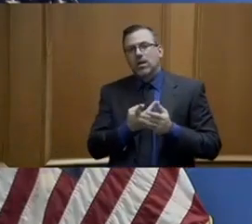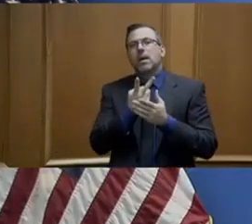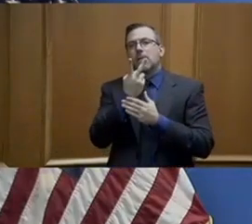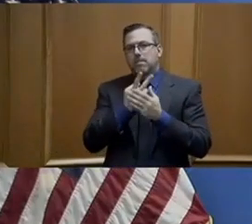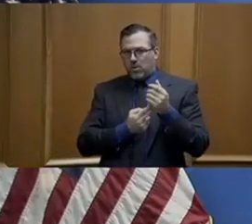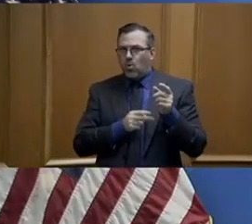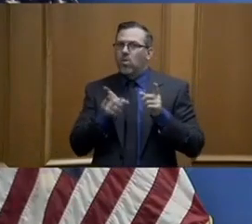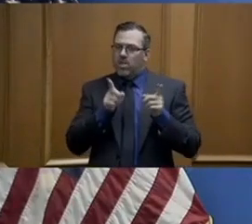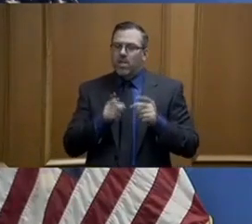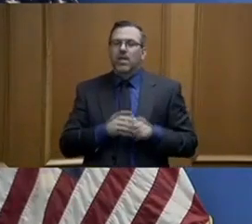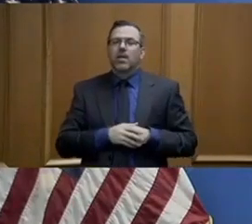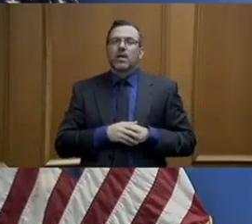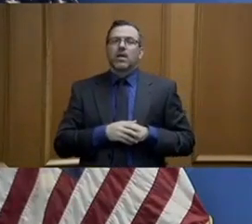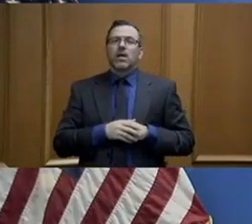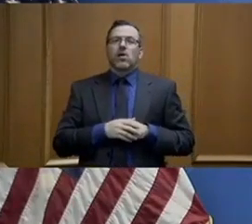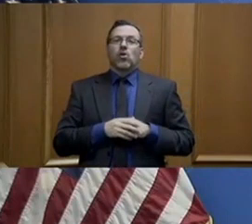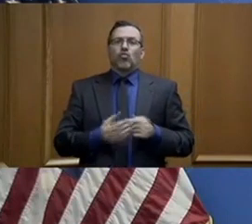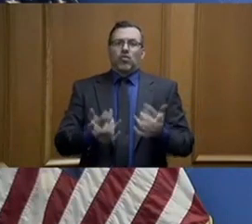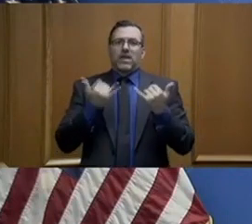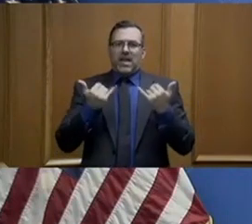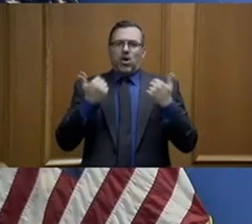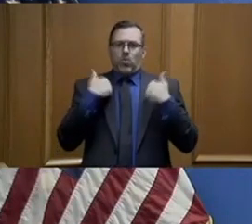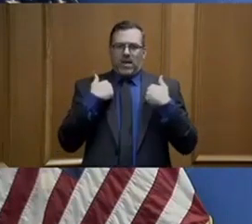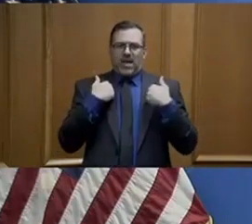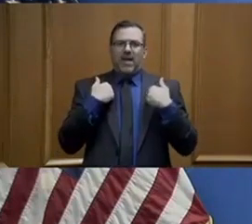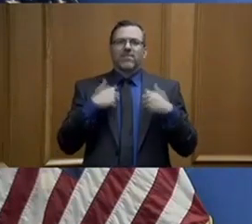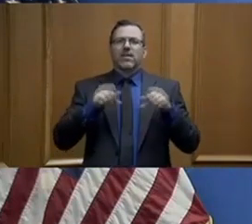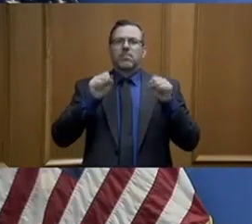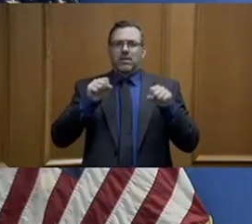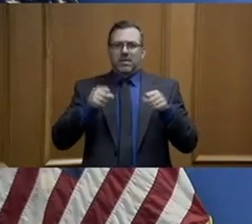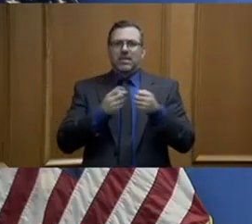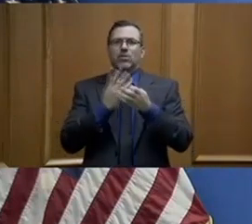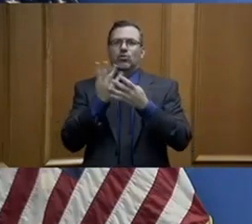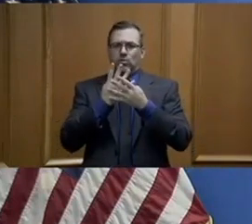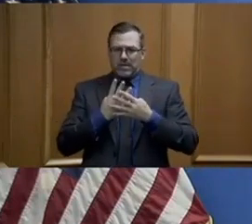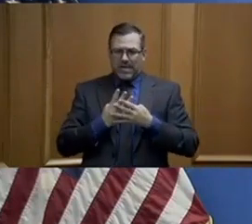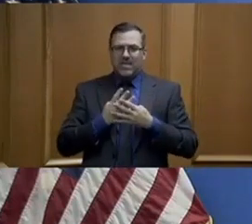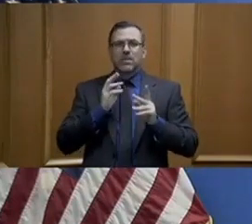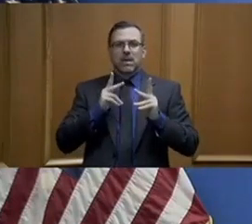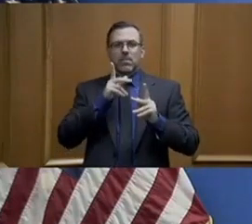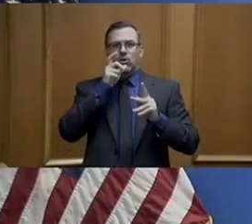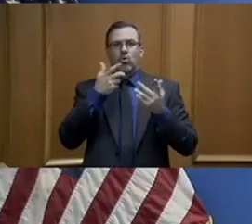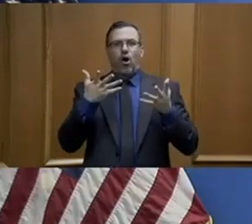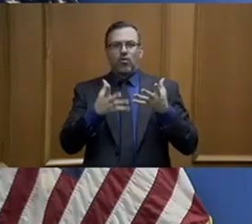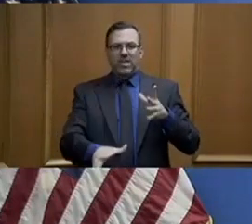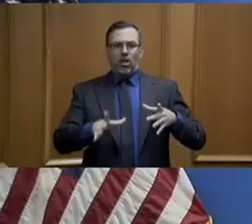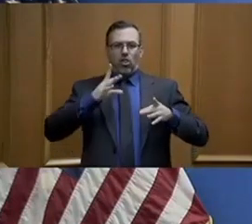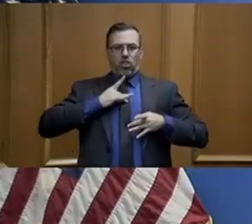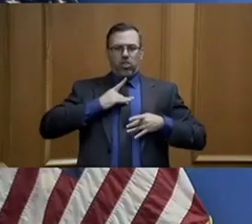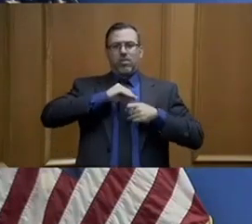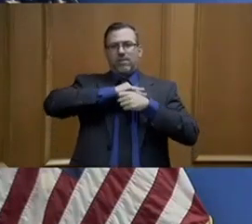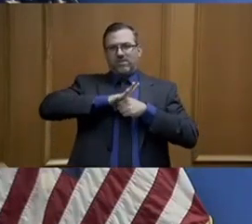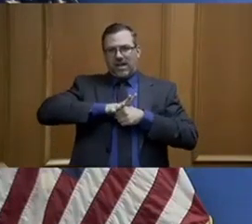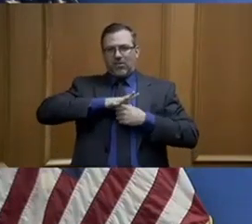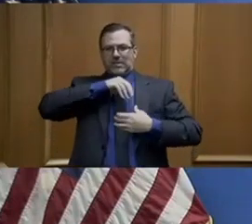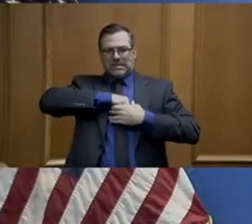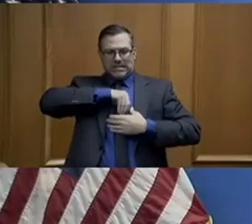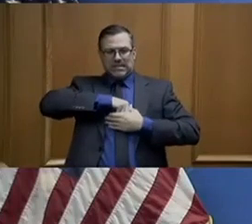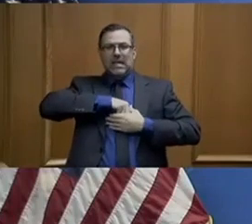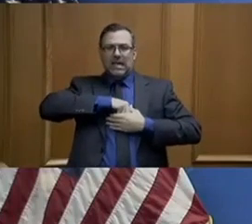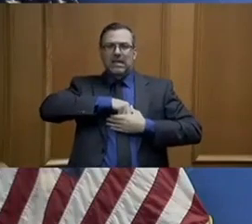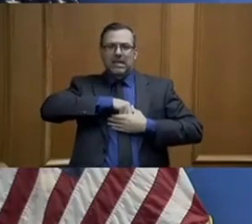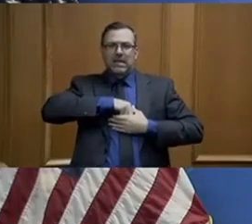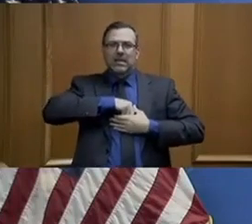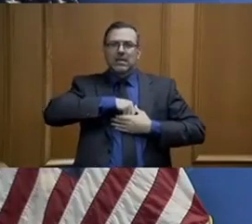We currently have the ability to test for those who carry the virus, and those efforts have